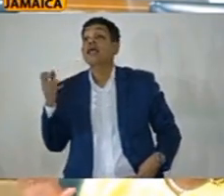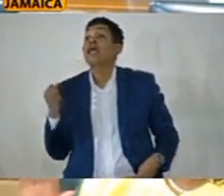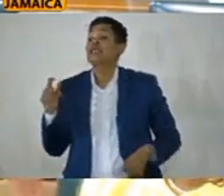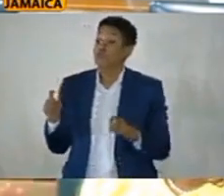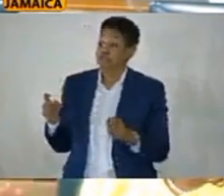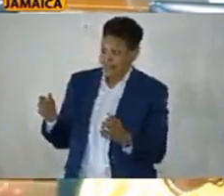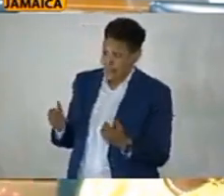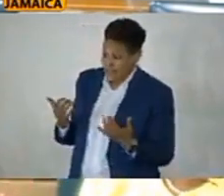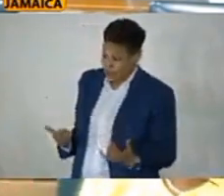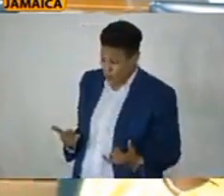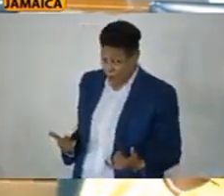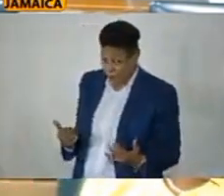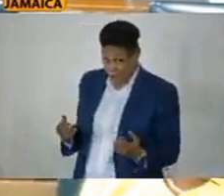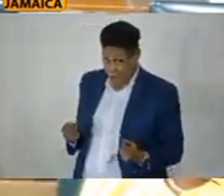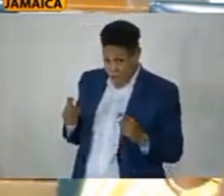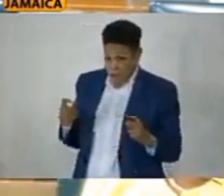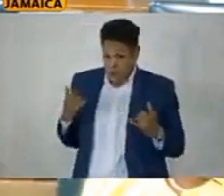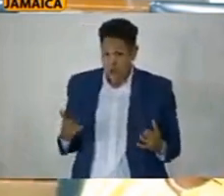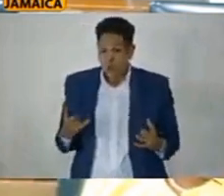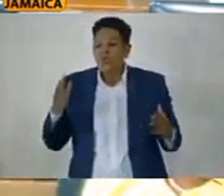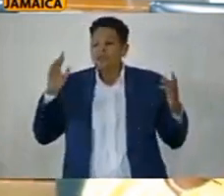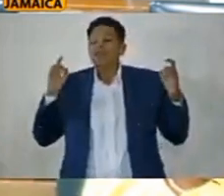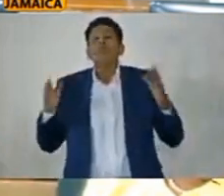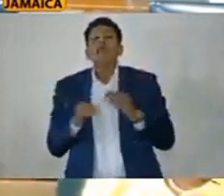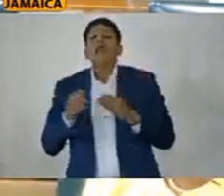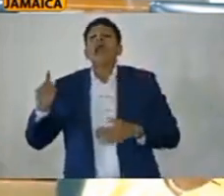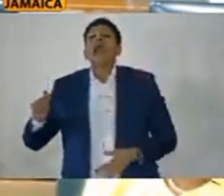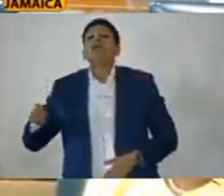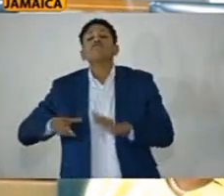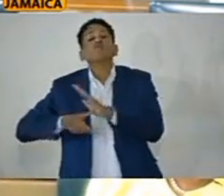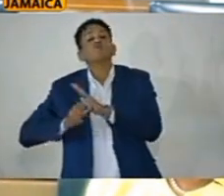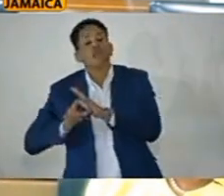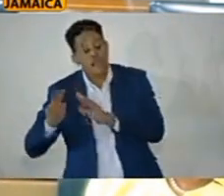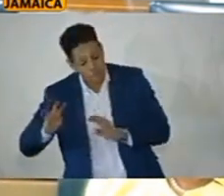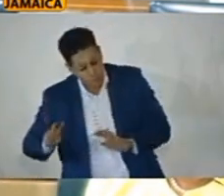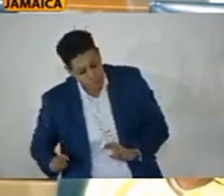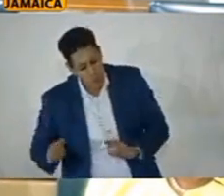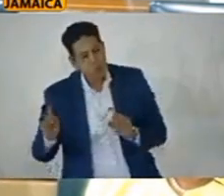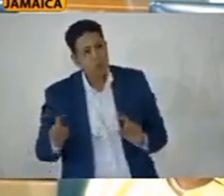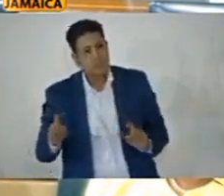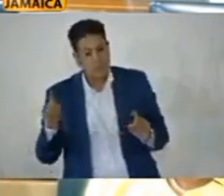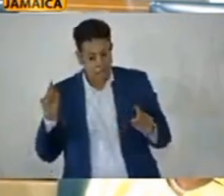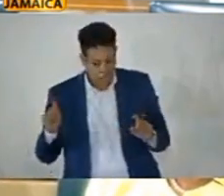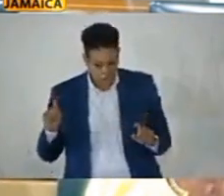today, the Speaker has to review the questions.